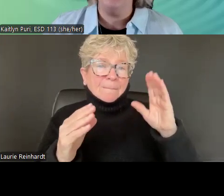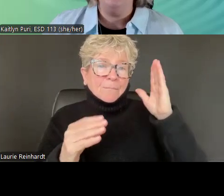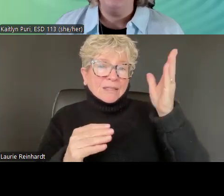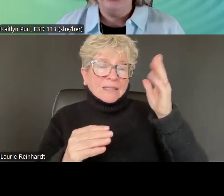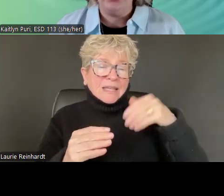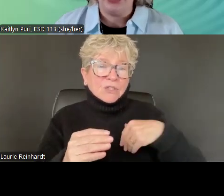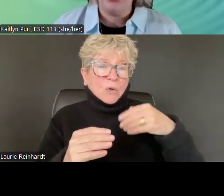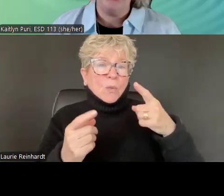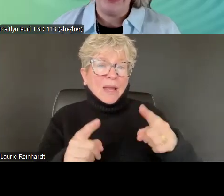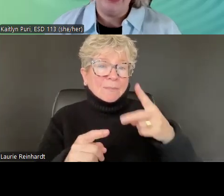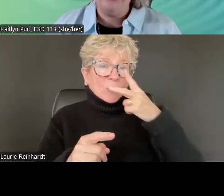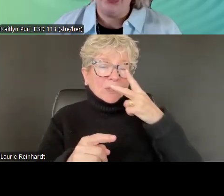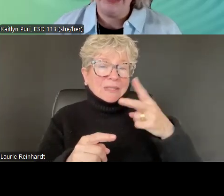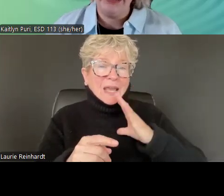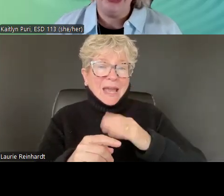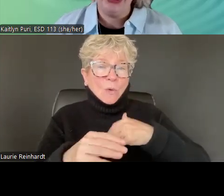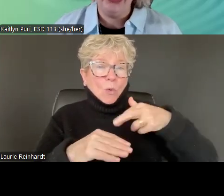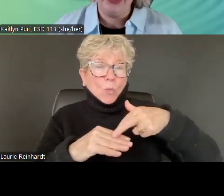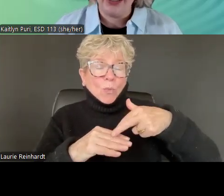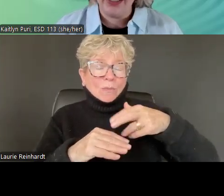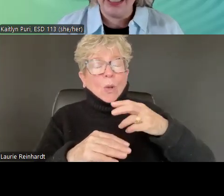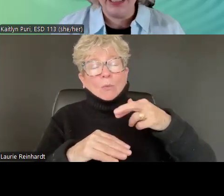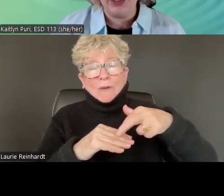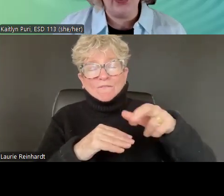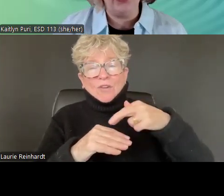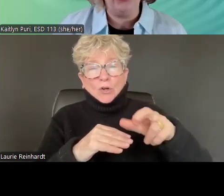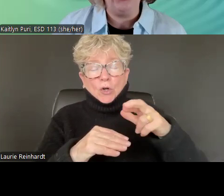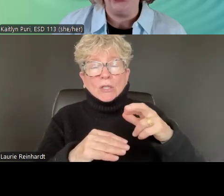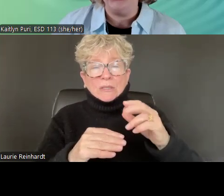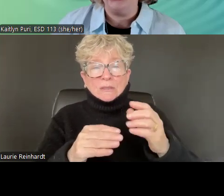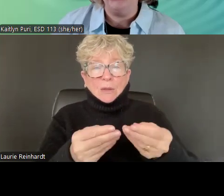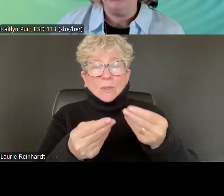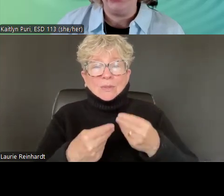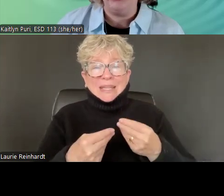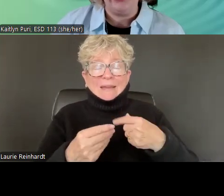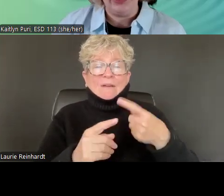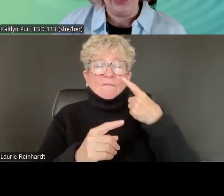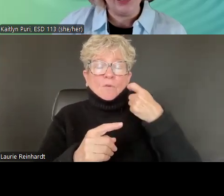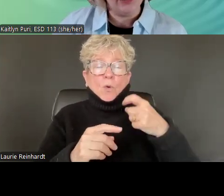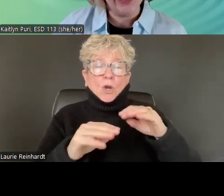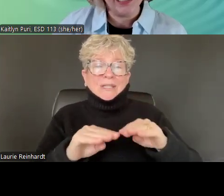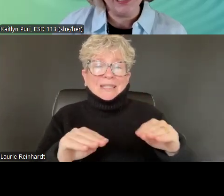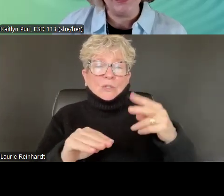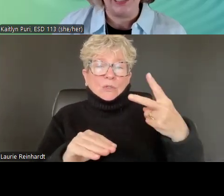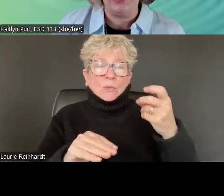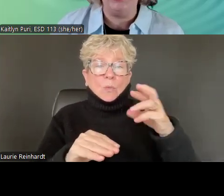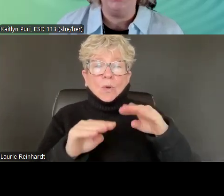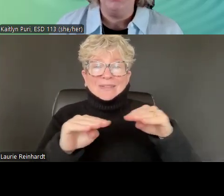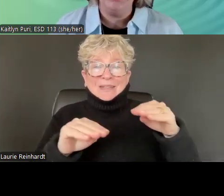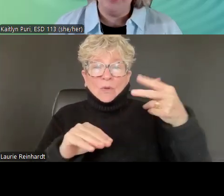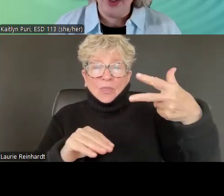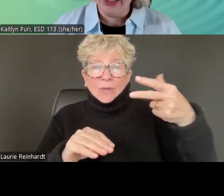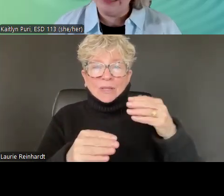referrals to our screening for Tier 2 services or referrals to Tier 3 services